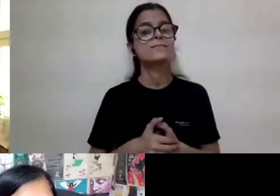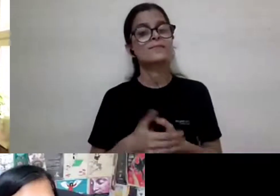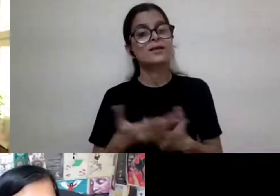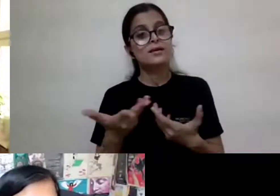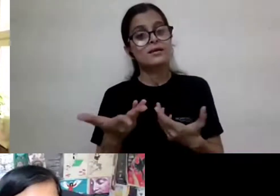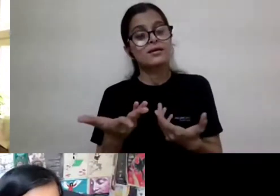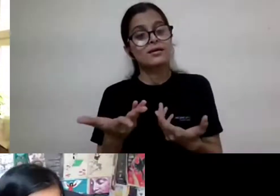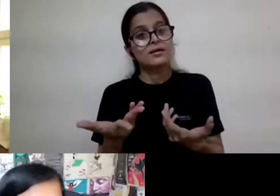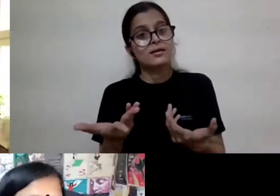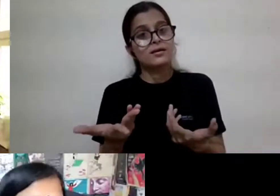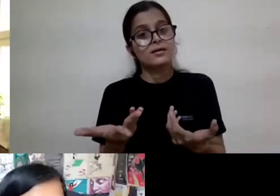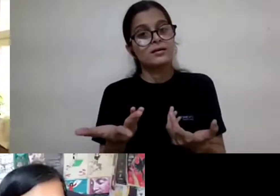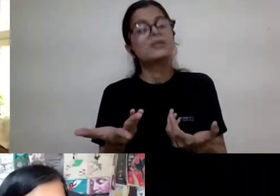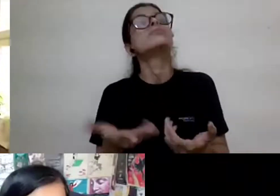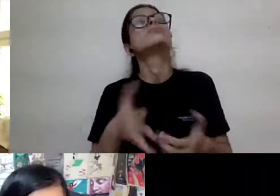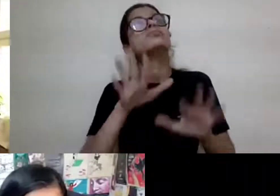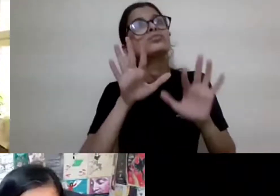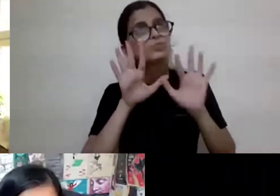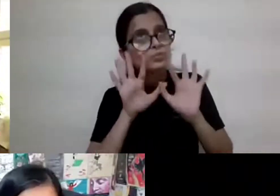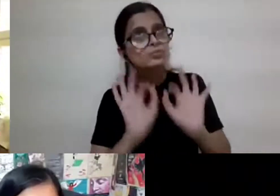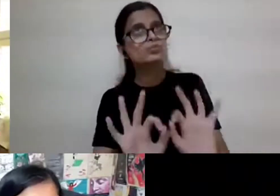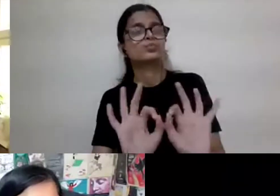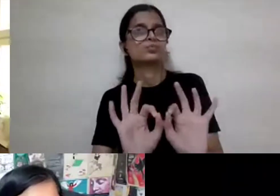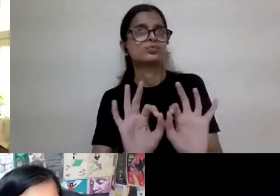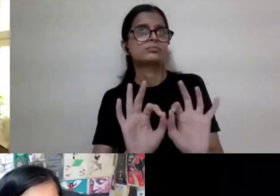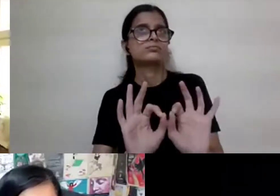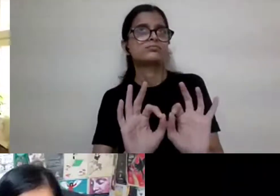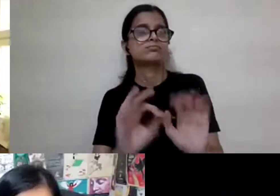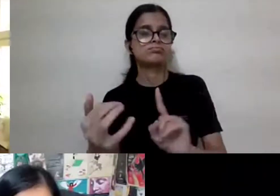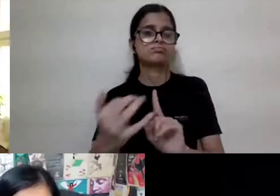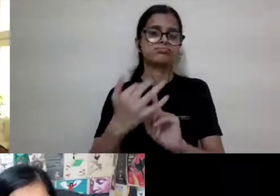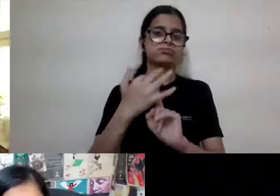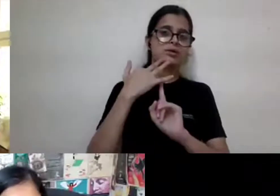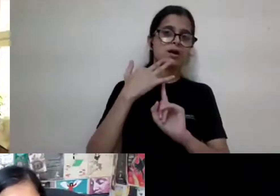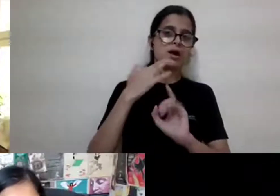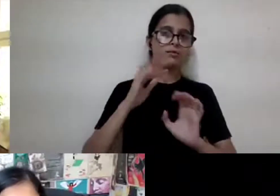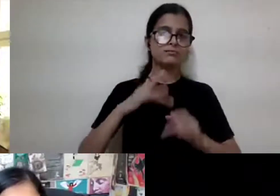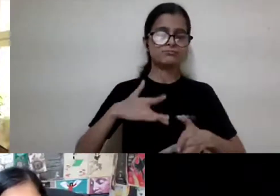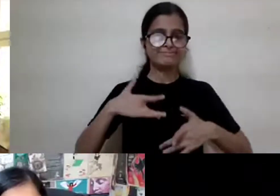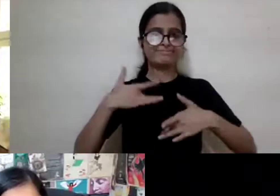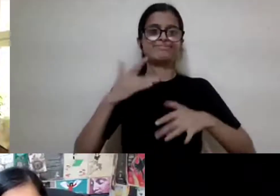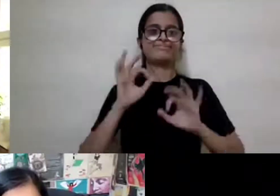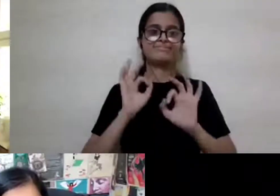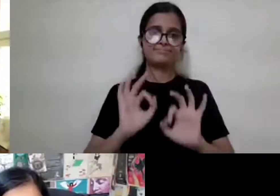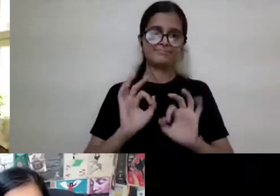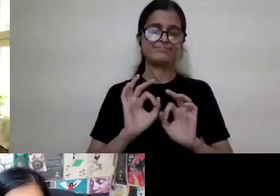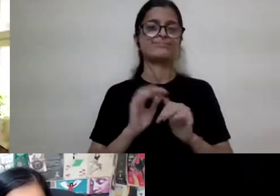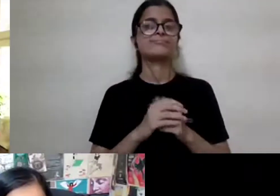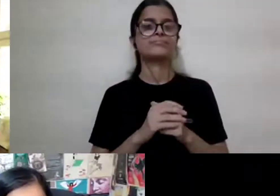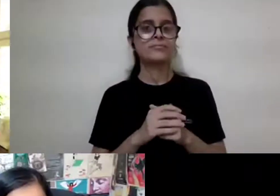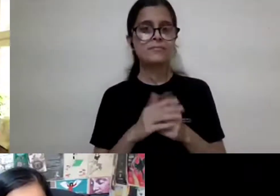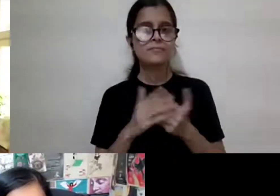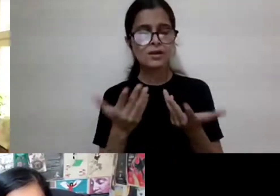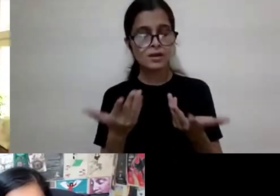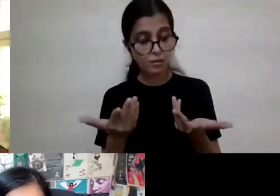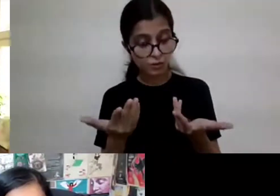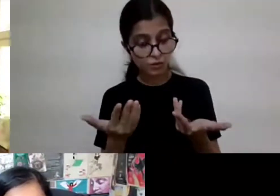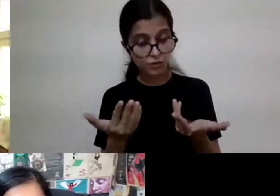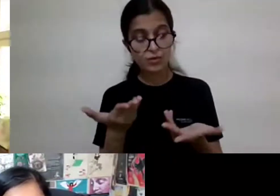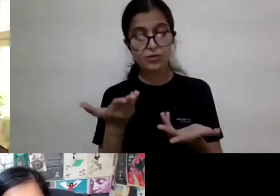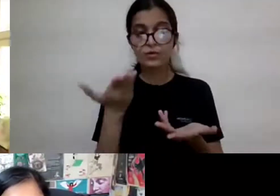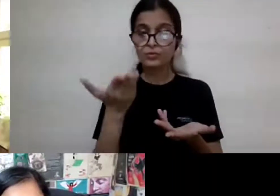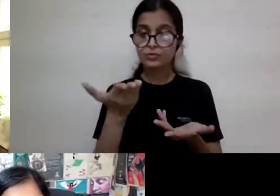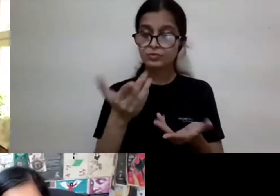was truly insightful, Professor Strutz, how you